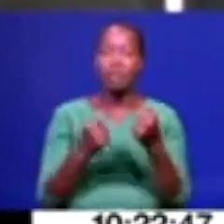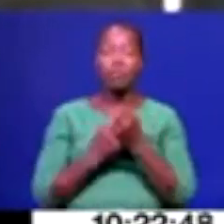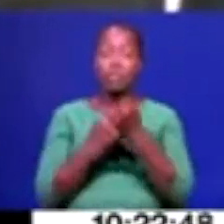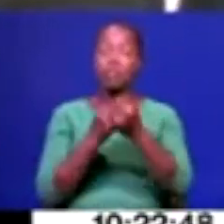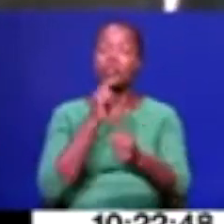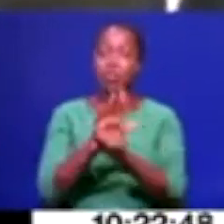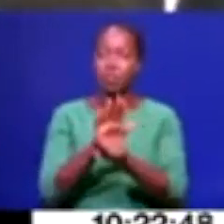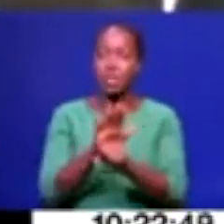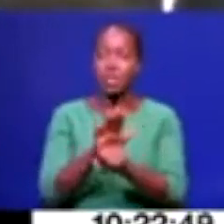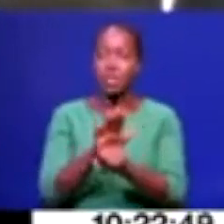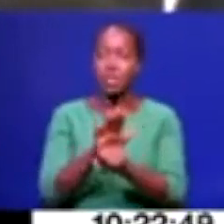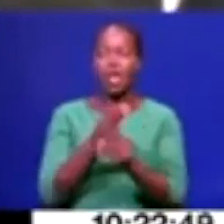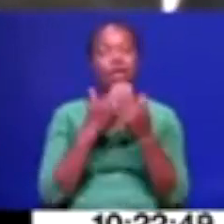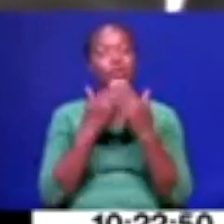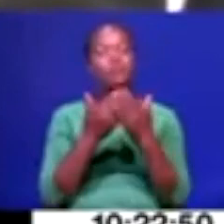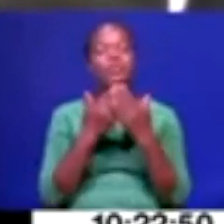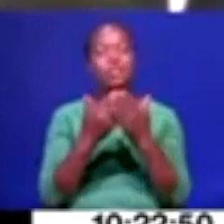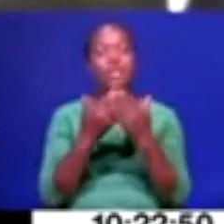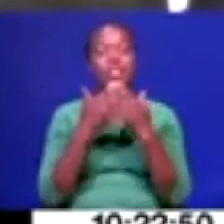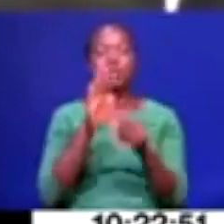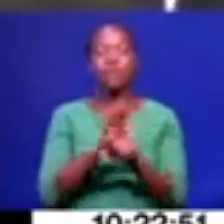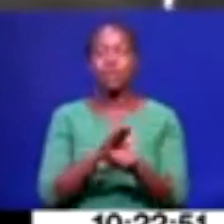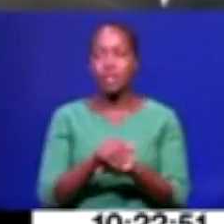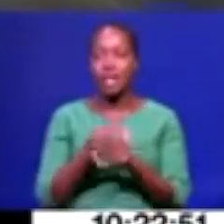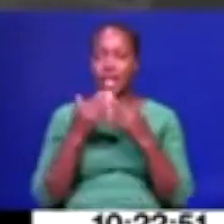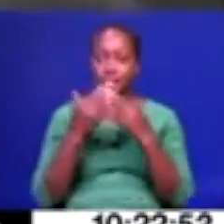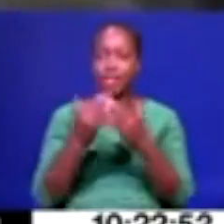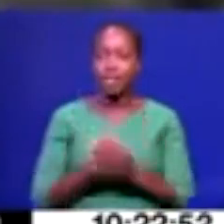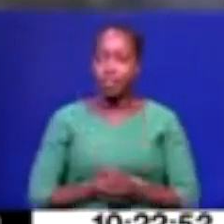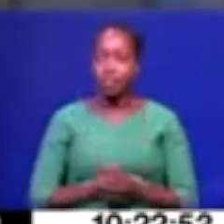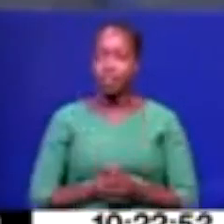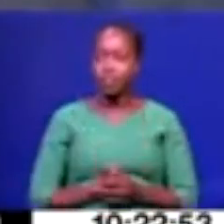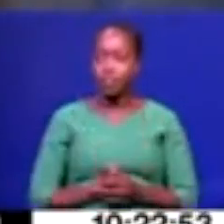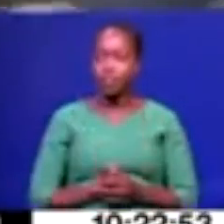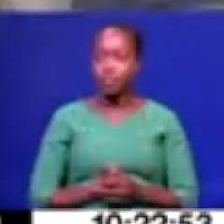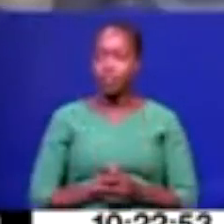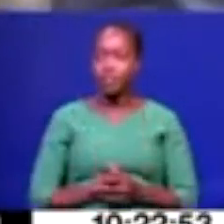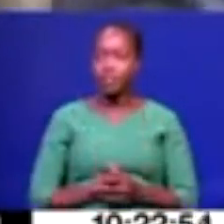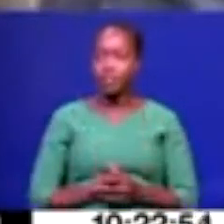you've promised, I really appreciate it. And thank you so much. Asante. Thank you. Thank you, Omanyala.